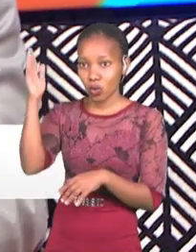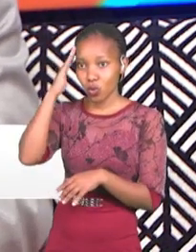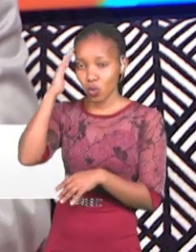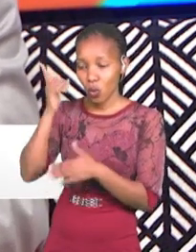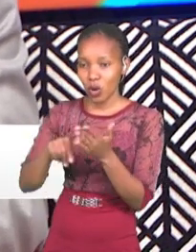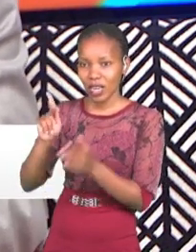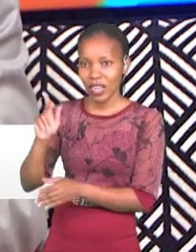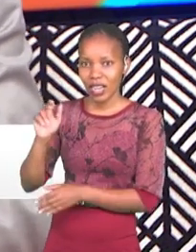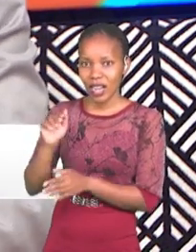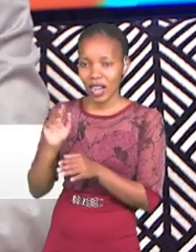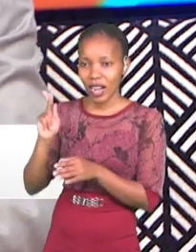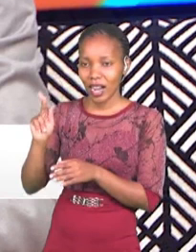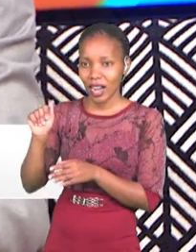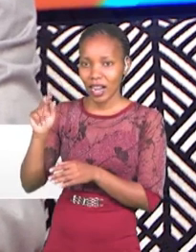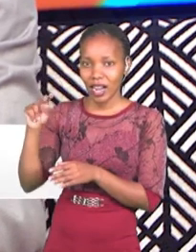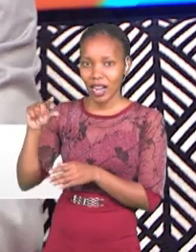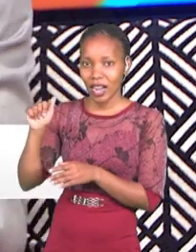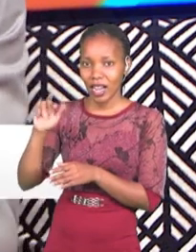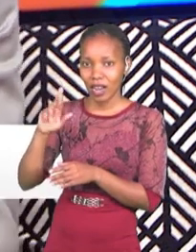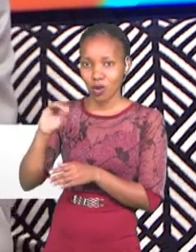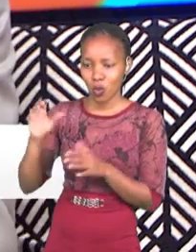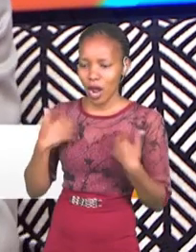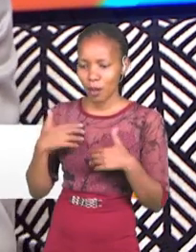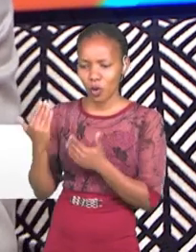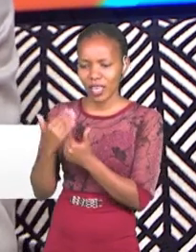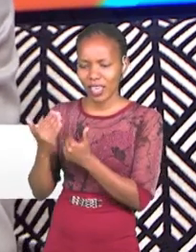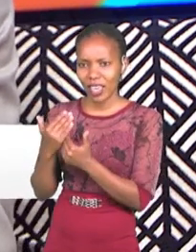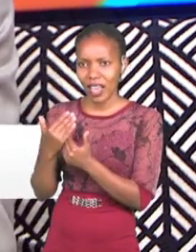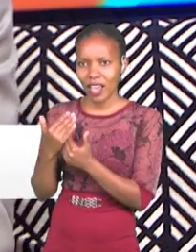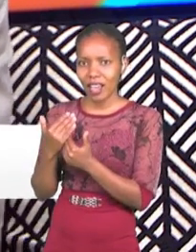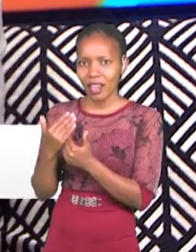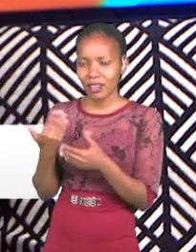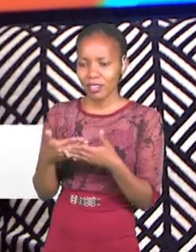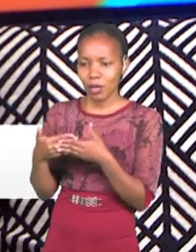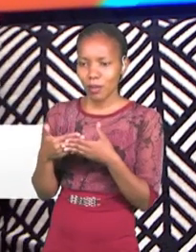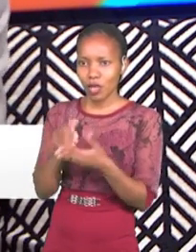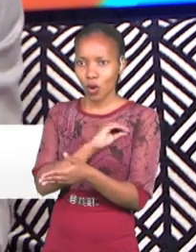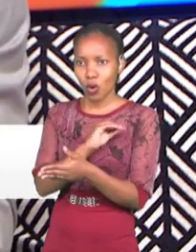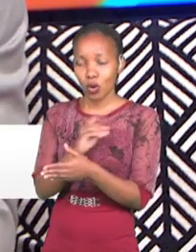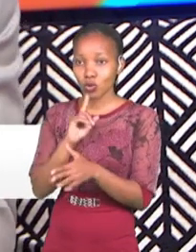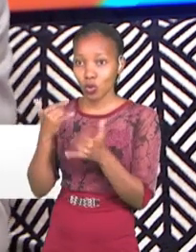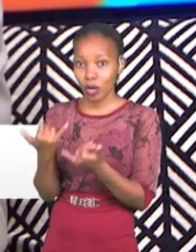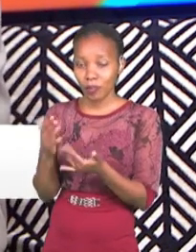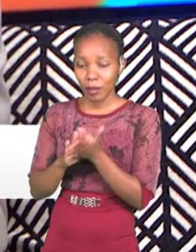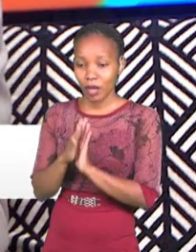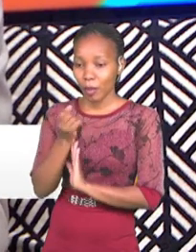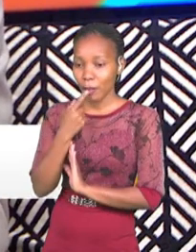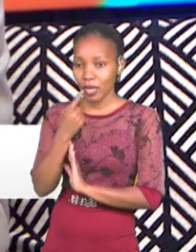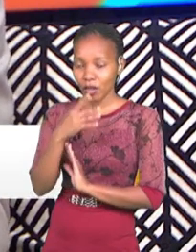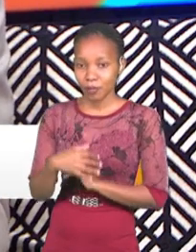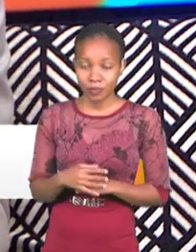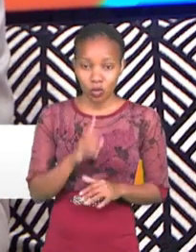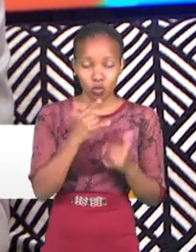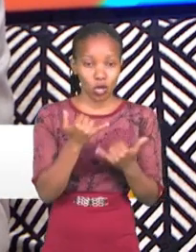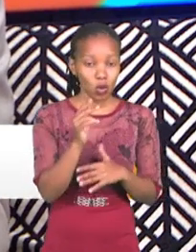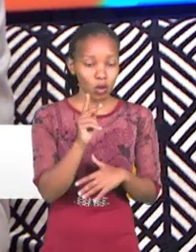does? Keeps the baby in some porch. This is very strange that it's now becoming in the medical term. Kangaroo mother care